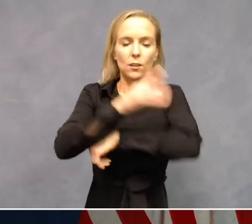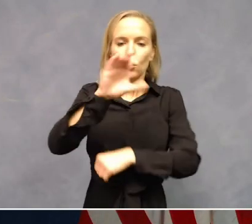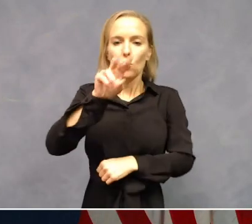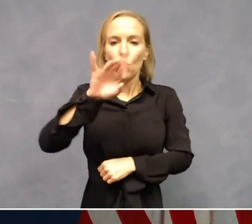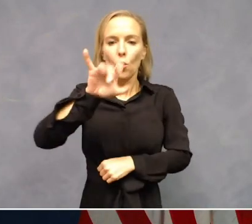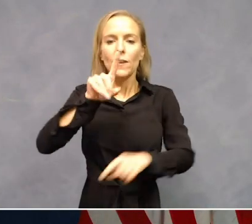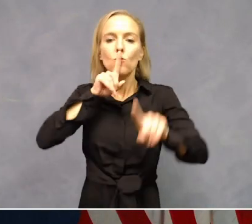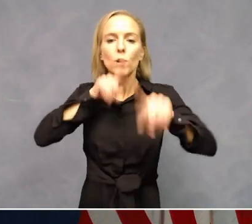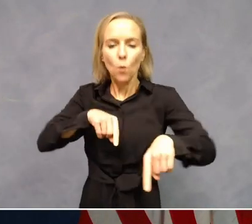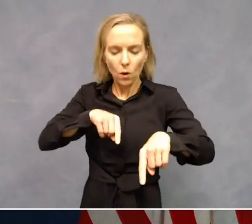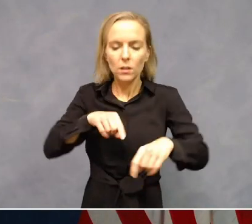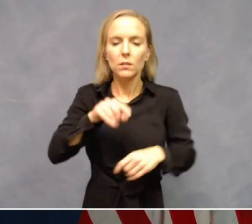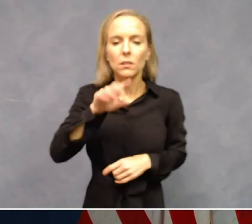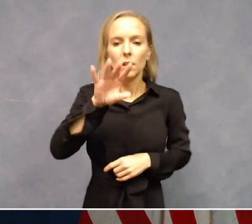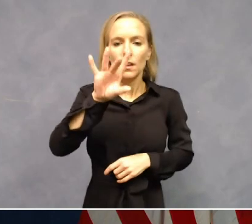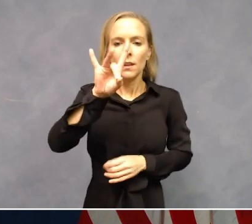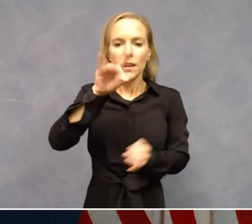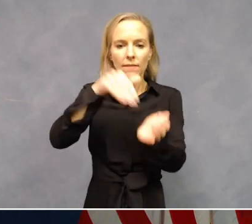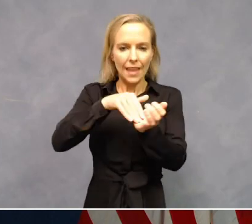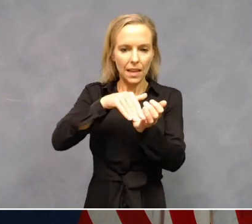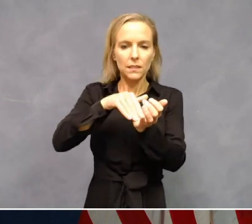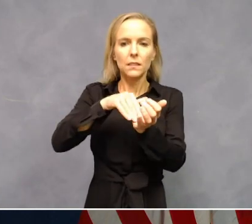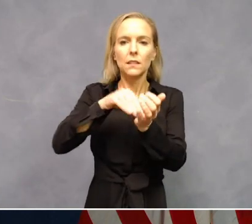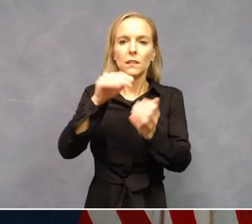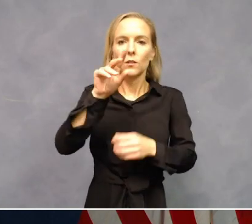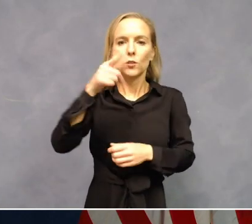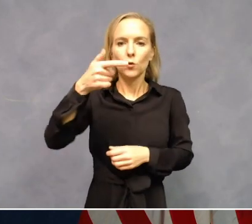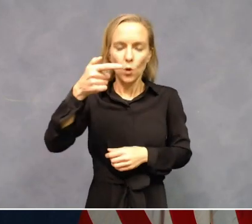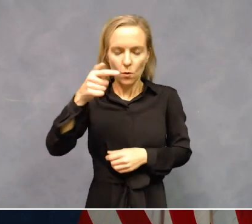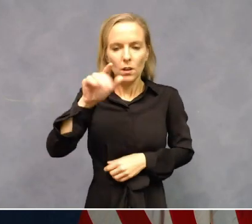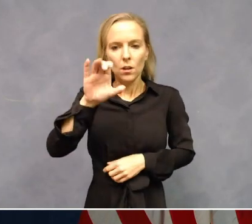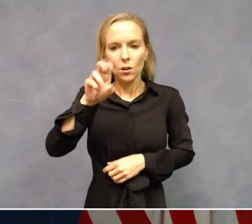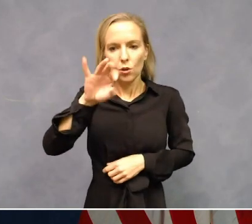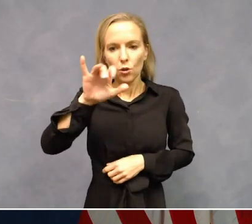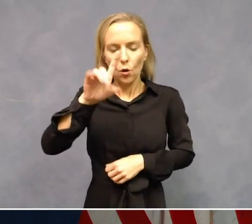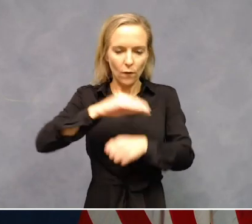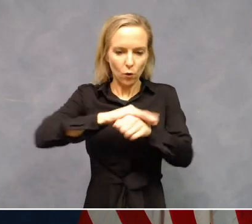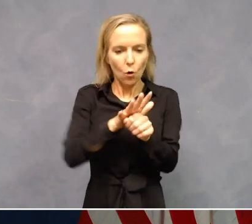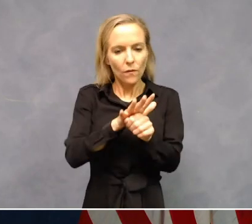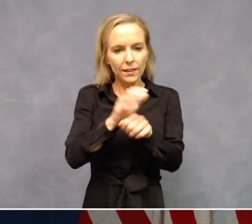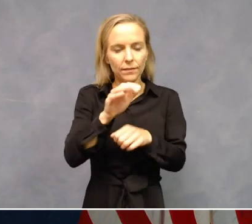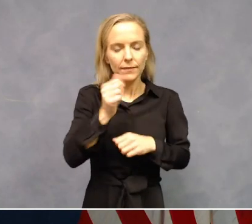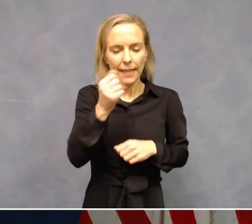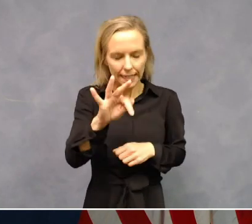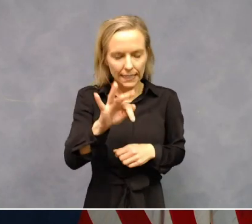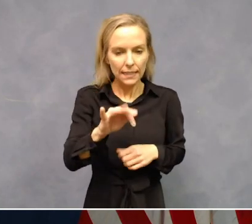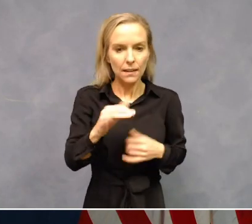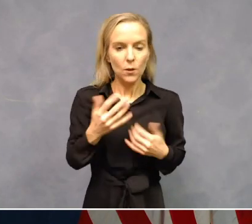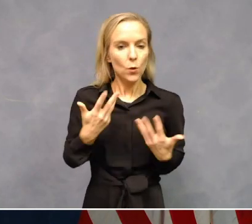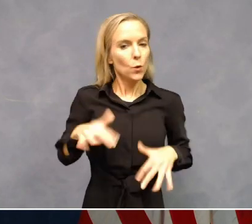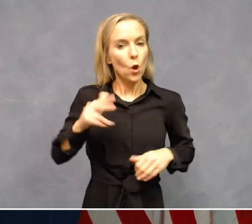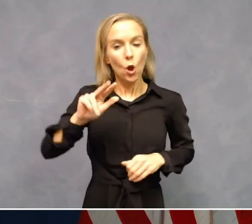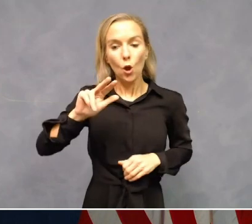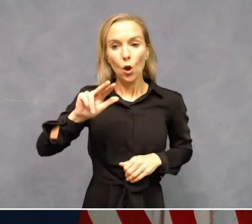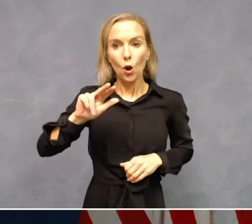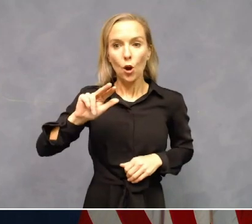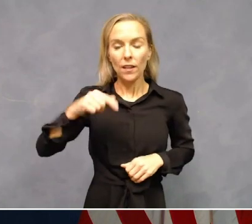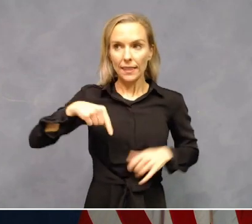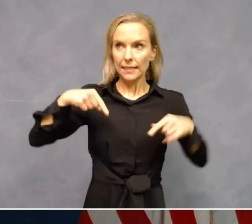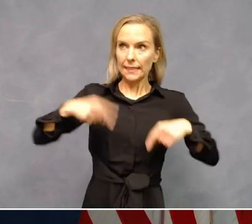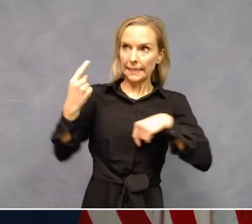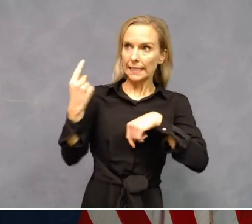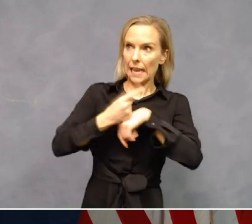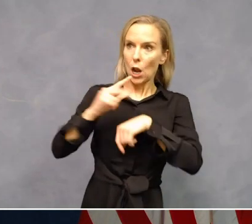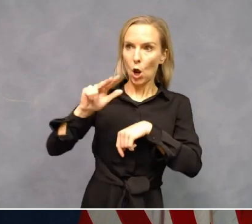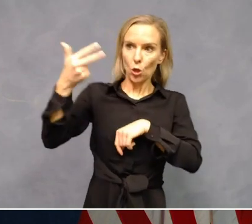1,821 new cases of COVID-19. It's our third highest day ever.